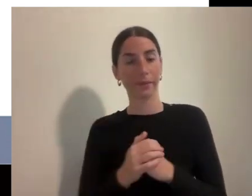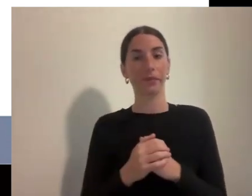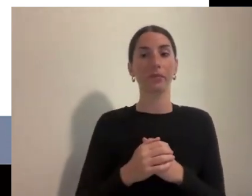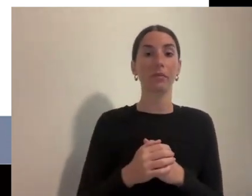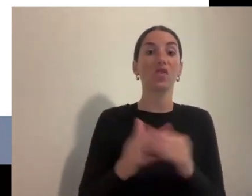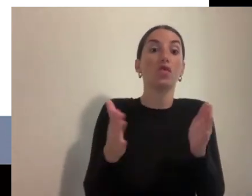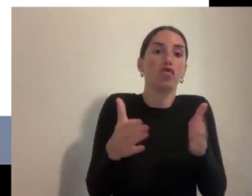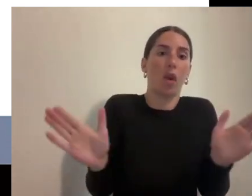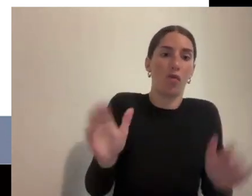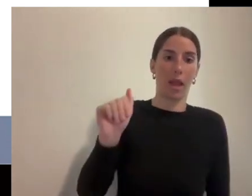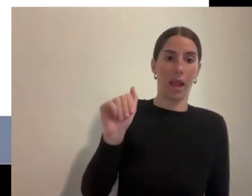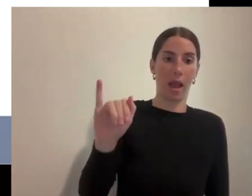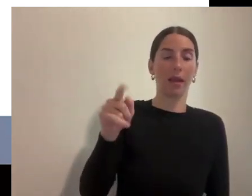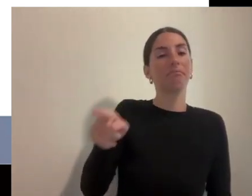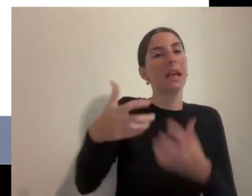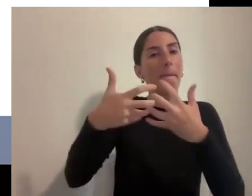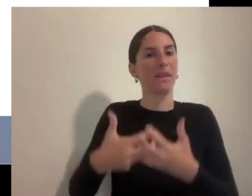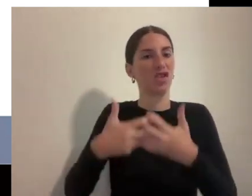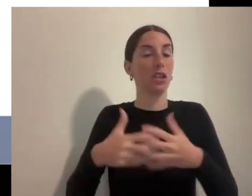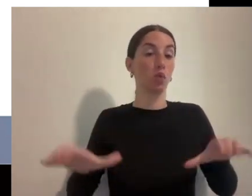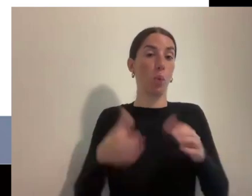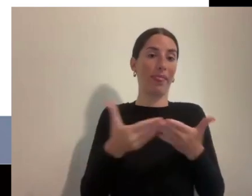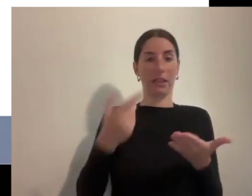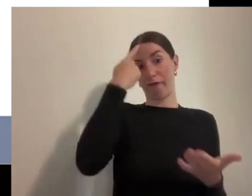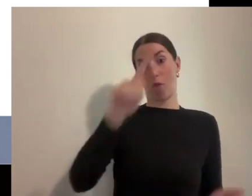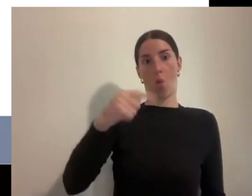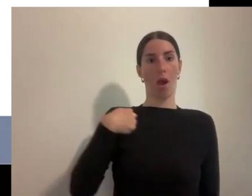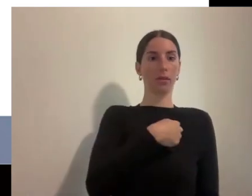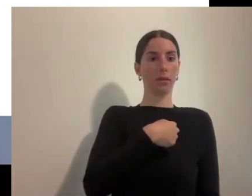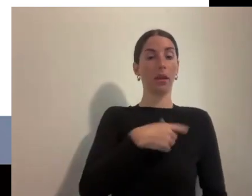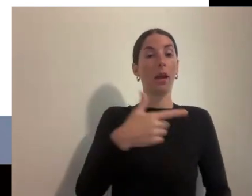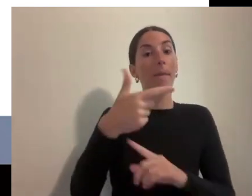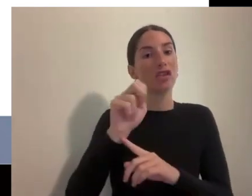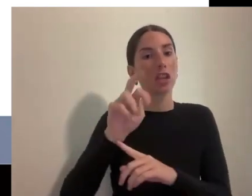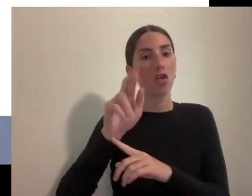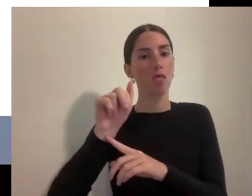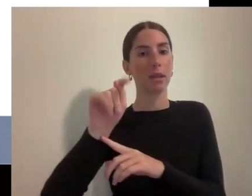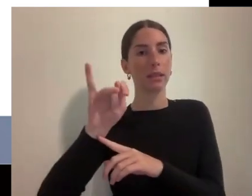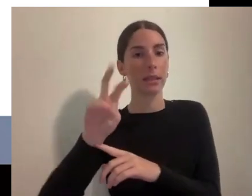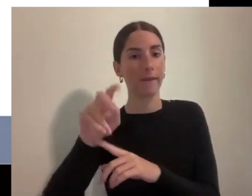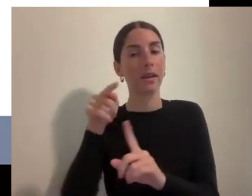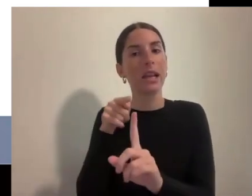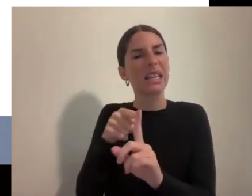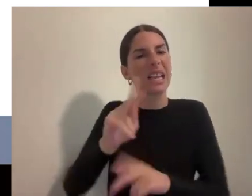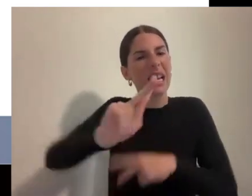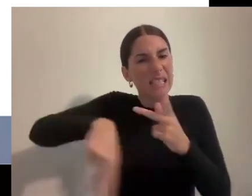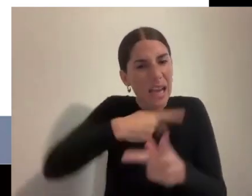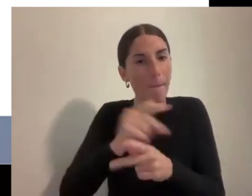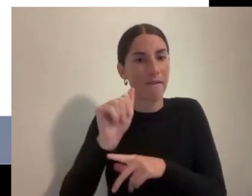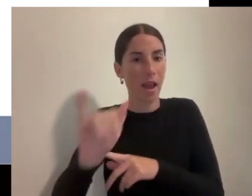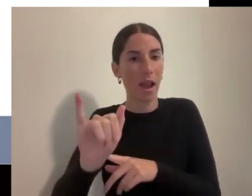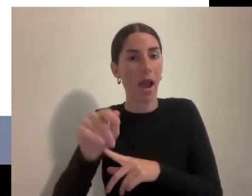general, of course, is machines doing things for us. But generative AI is a branch of AI